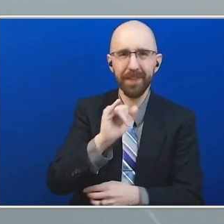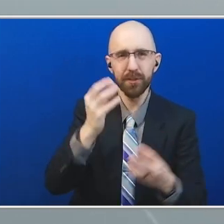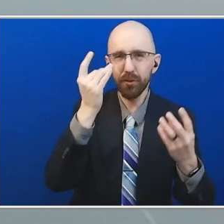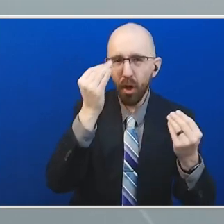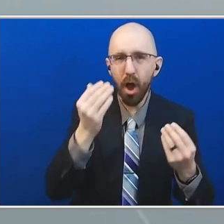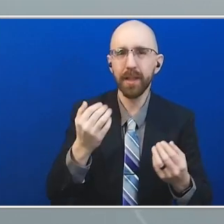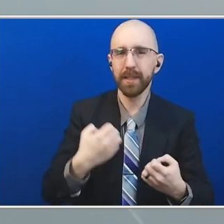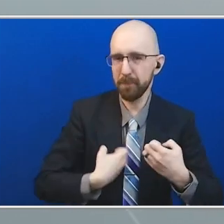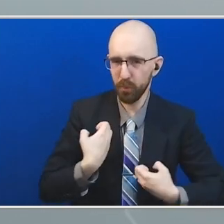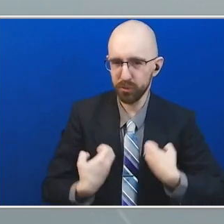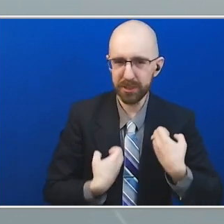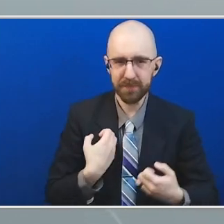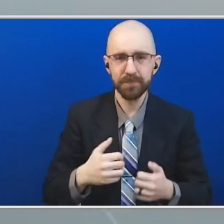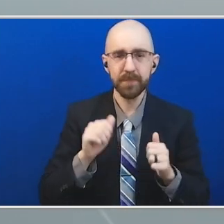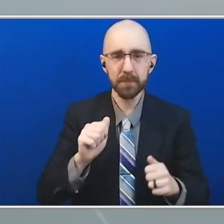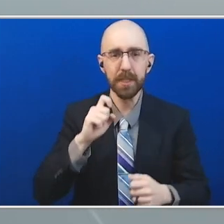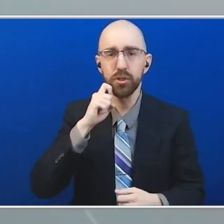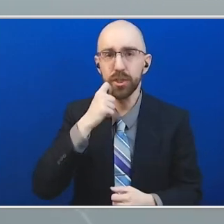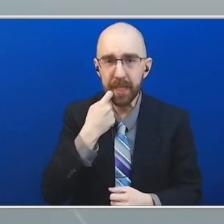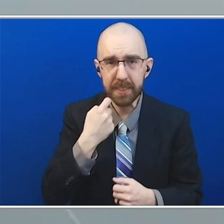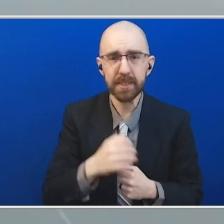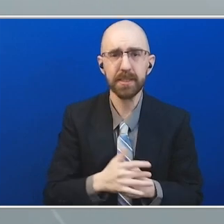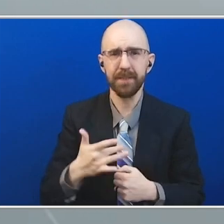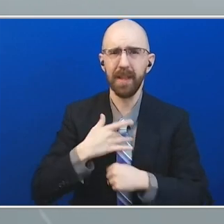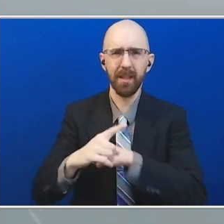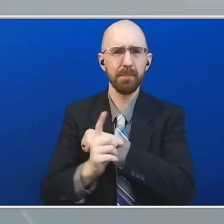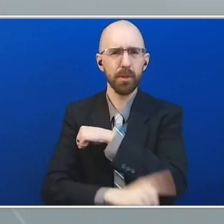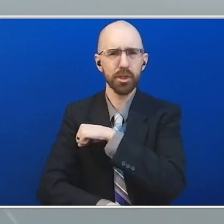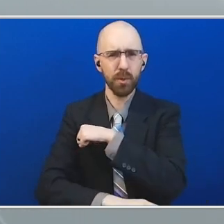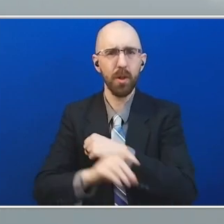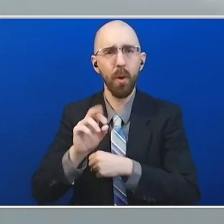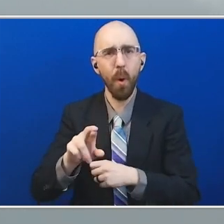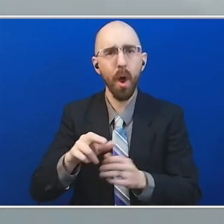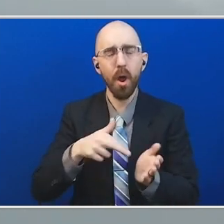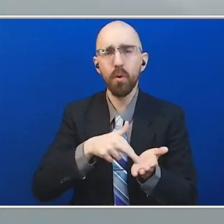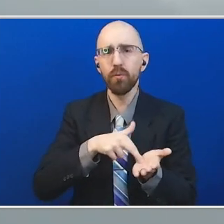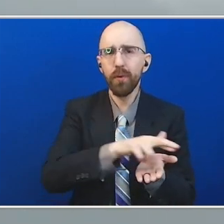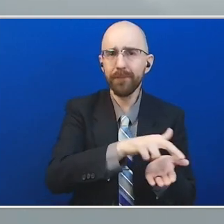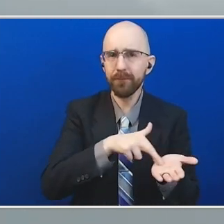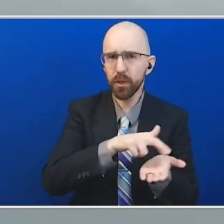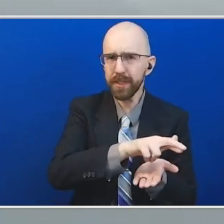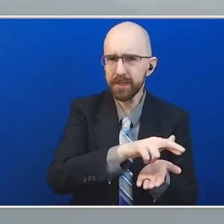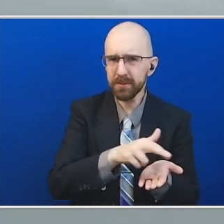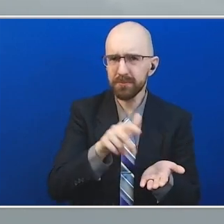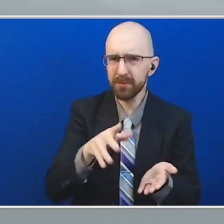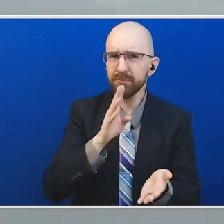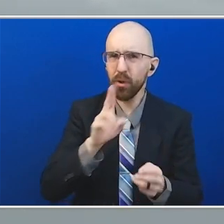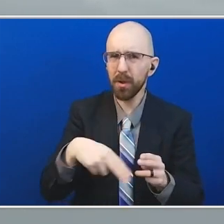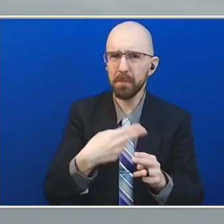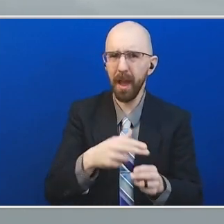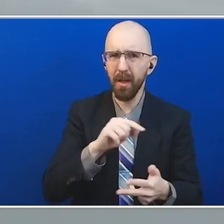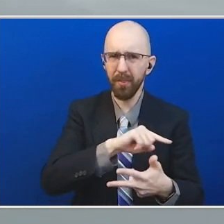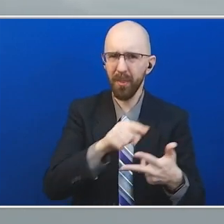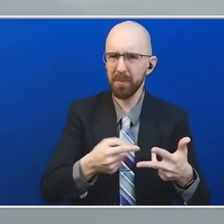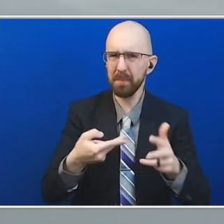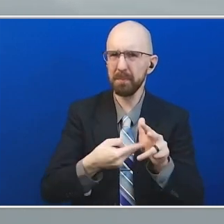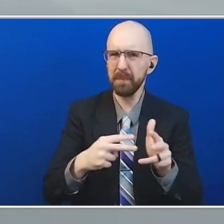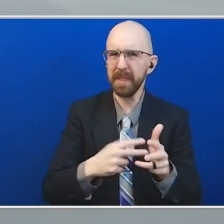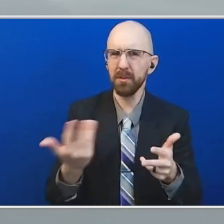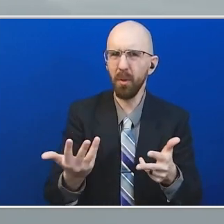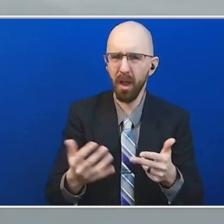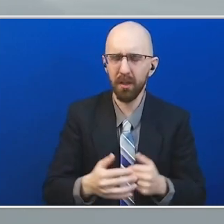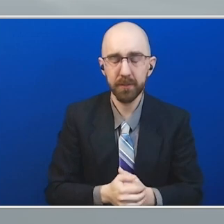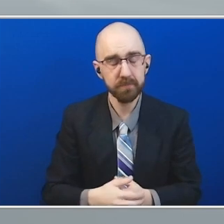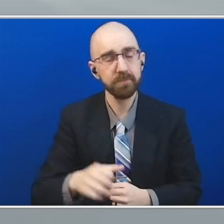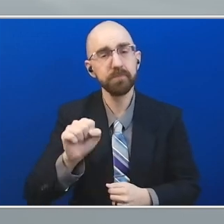be jealousy, persecutory, or reference delusions. So can you talk to us about what that means? Yes, so when we talk